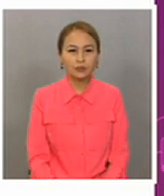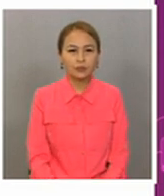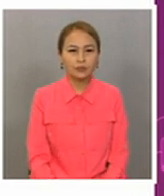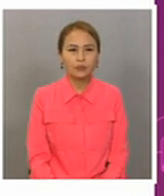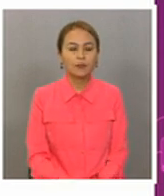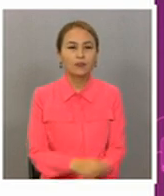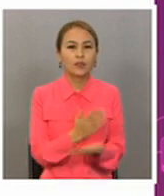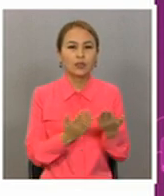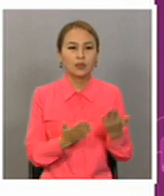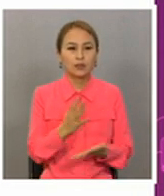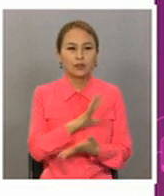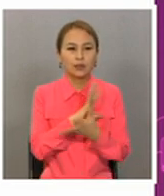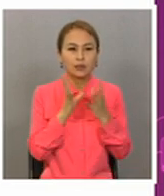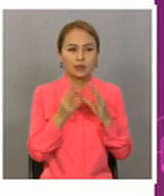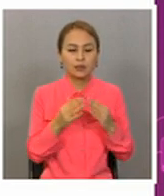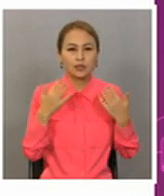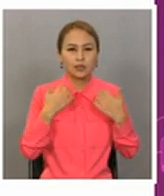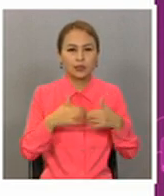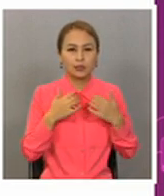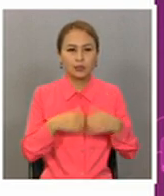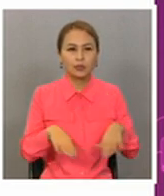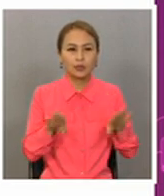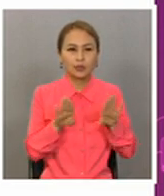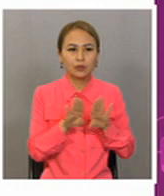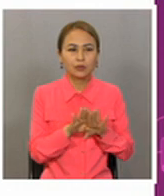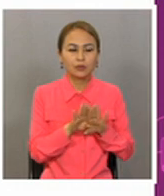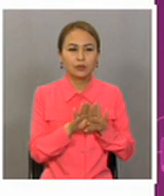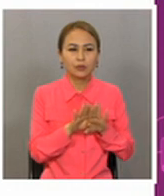Endişe eseptin şeşuğun tabamız.